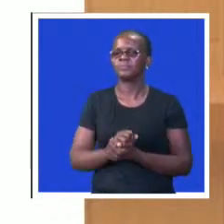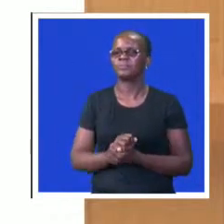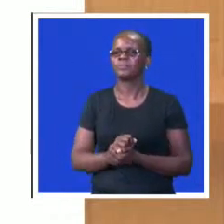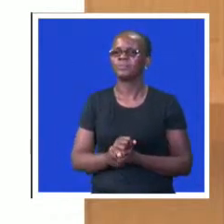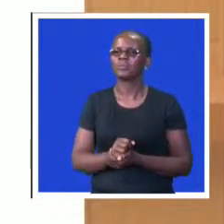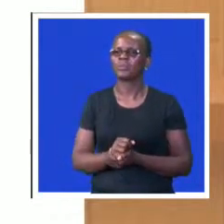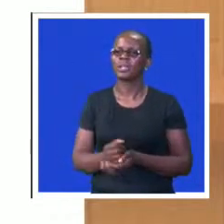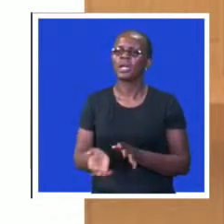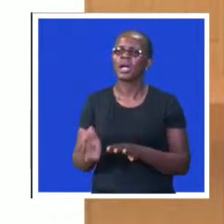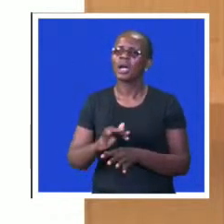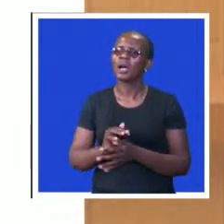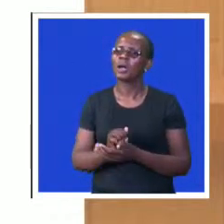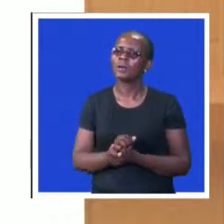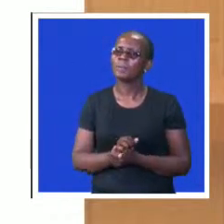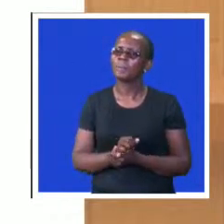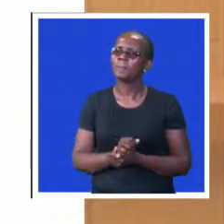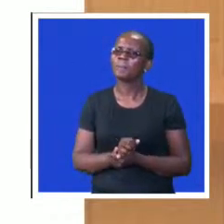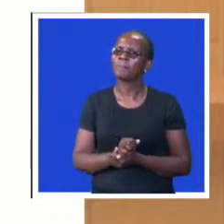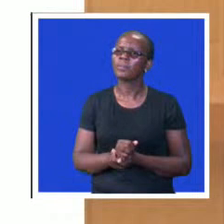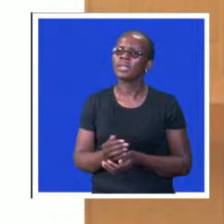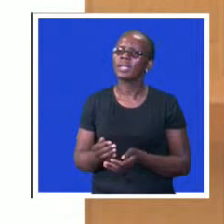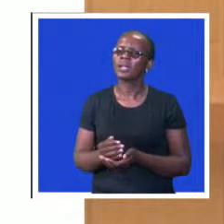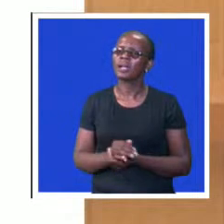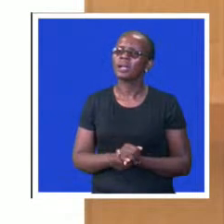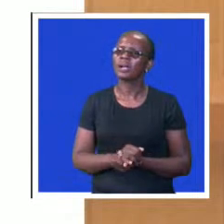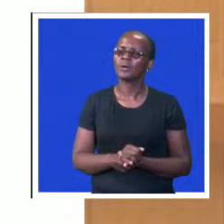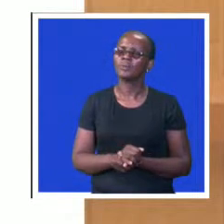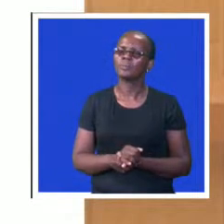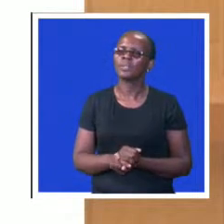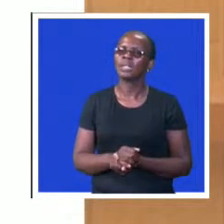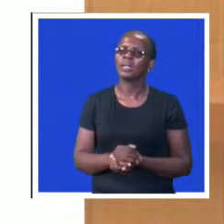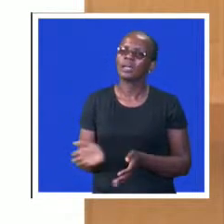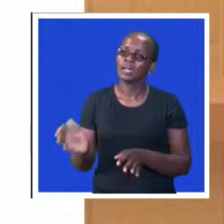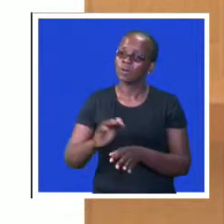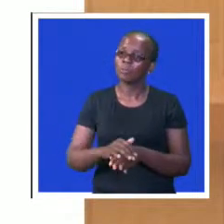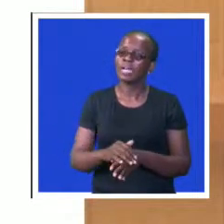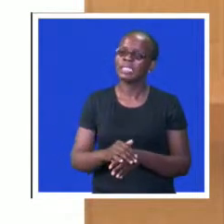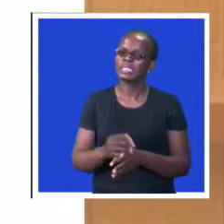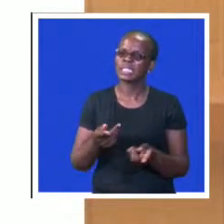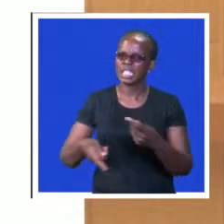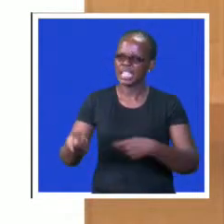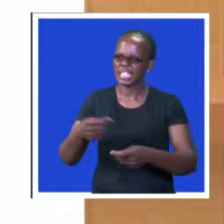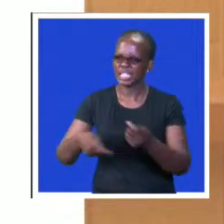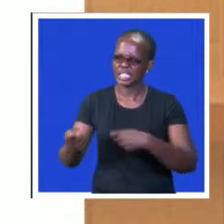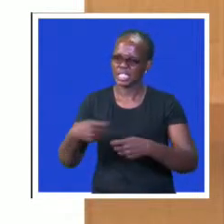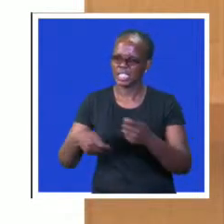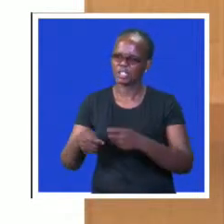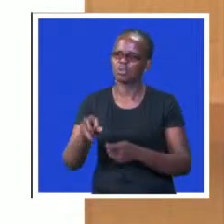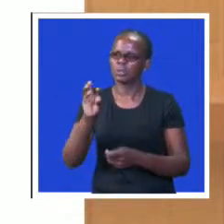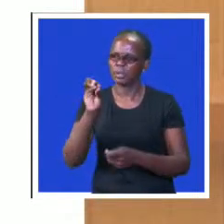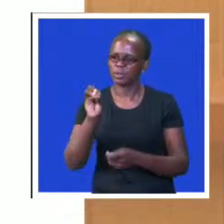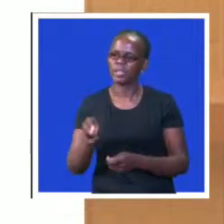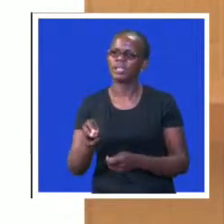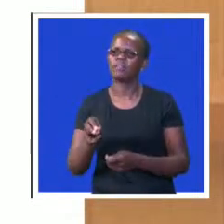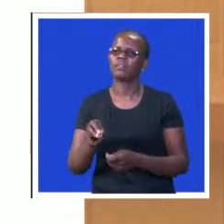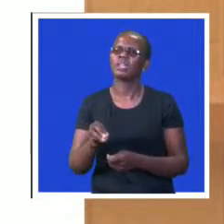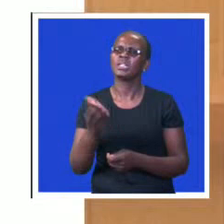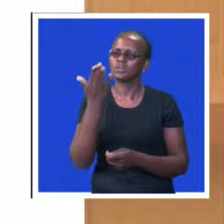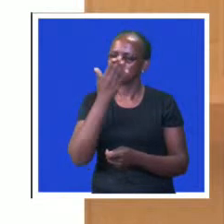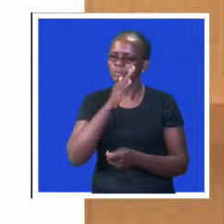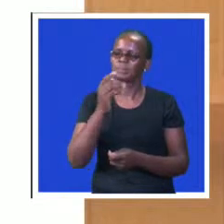How would you change? How much change would you get after buying the items